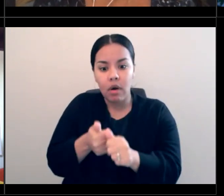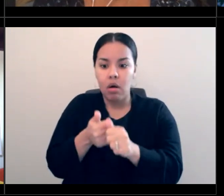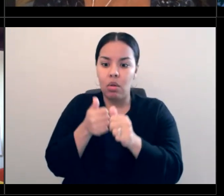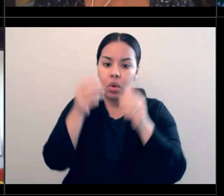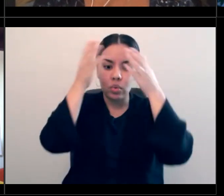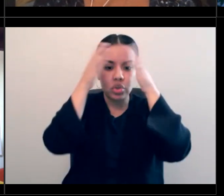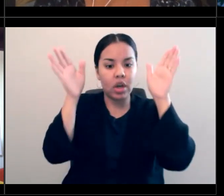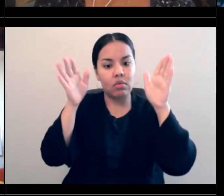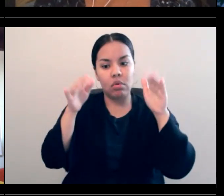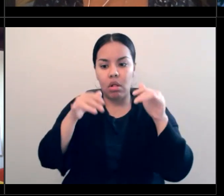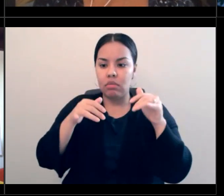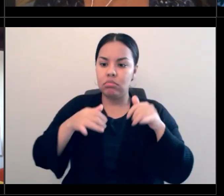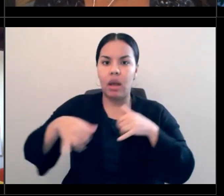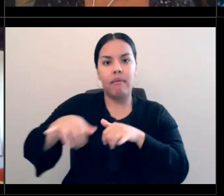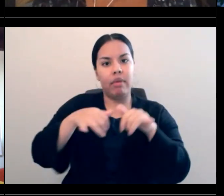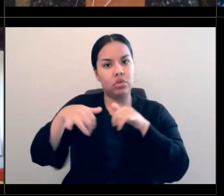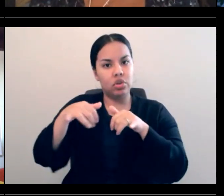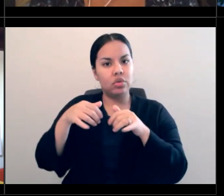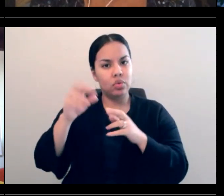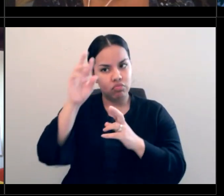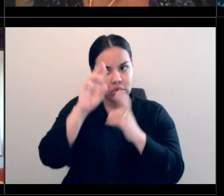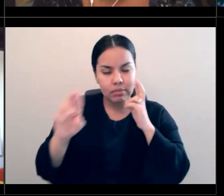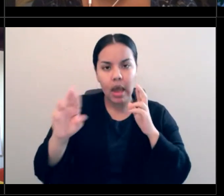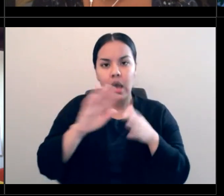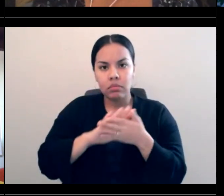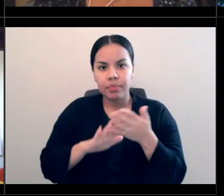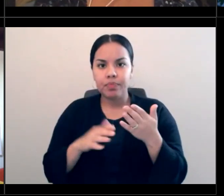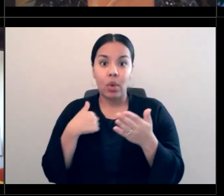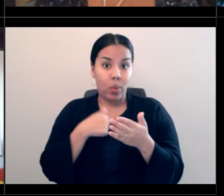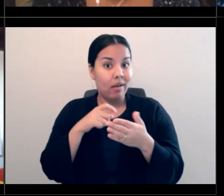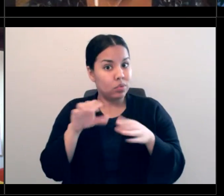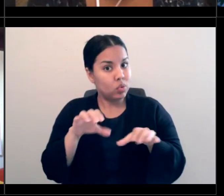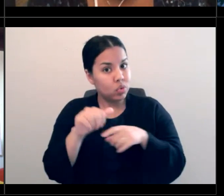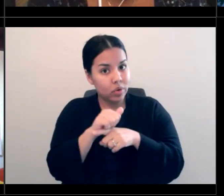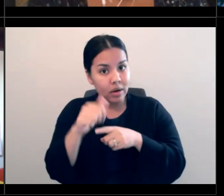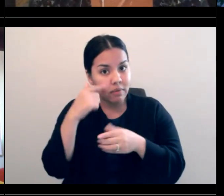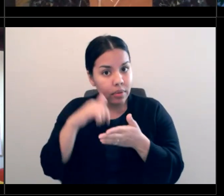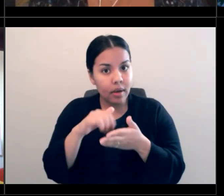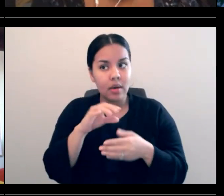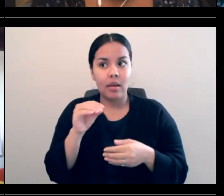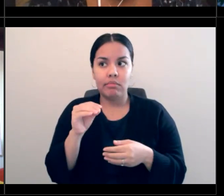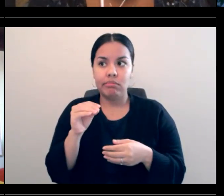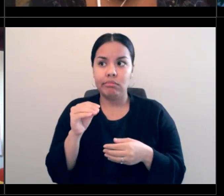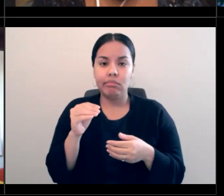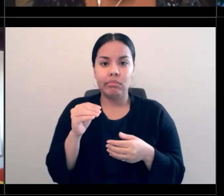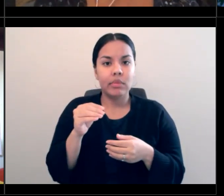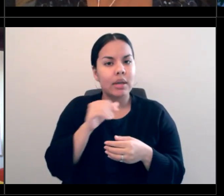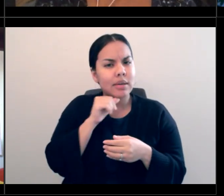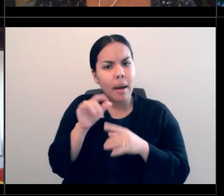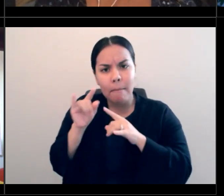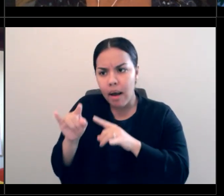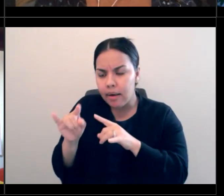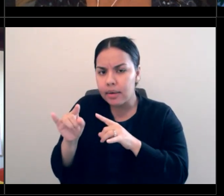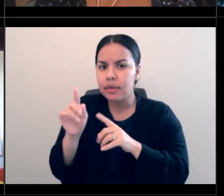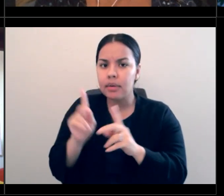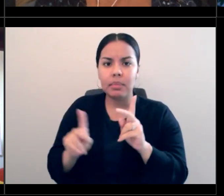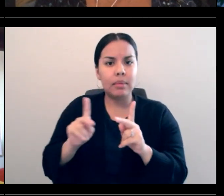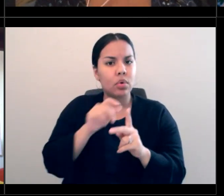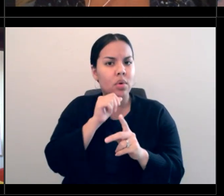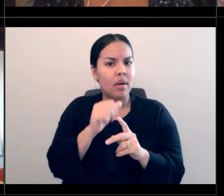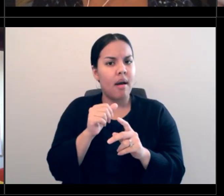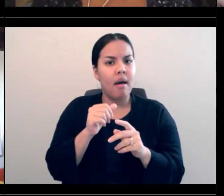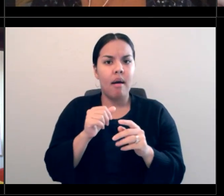know, respect for persons and all of that stuff that we have to do the training for, and not making, you know, not mocking people, not making them look bad,